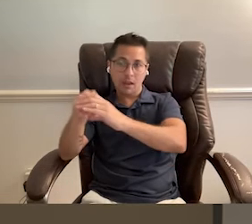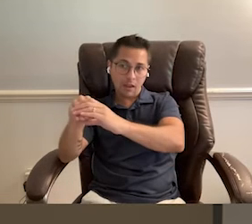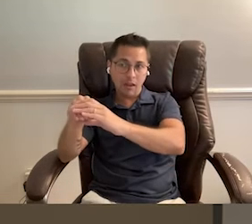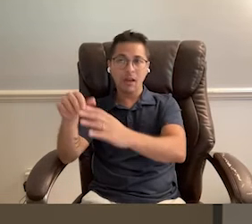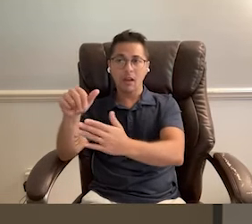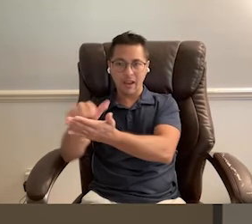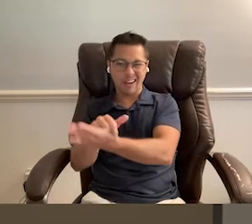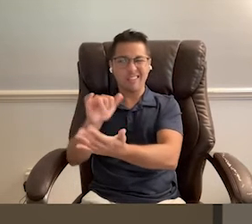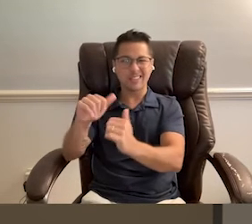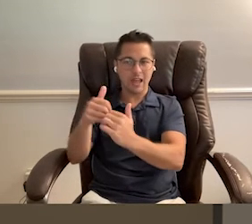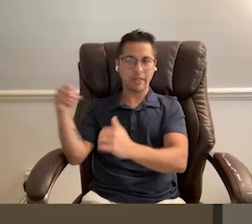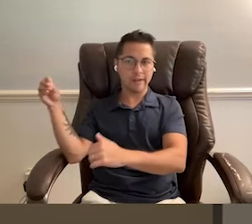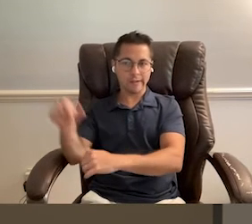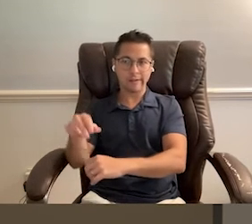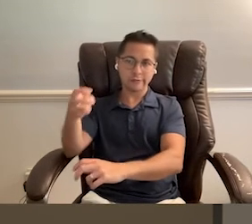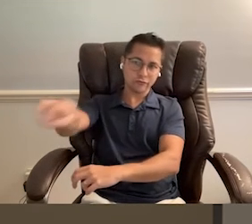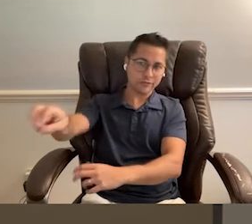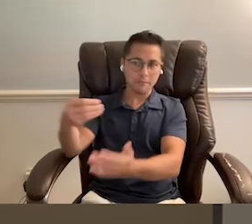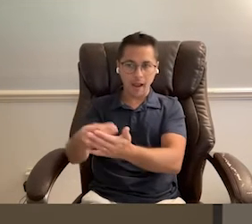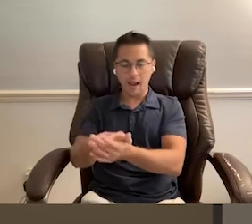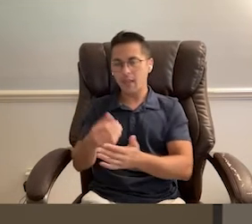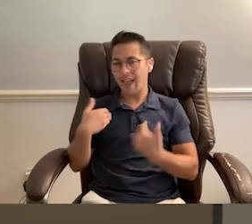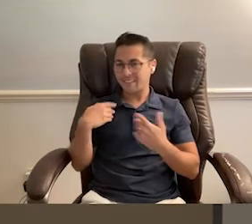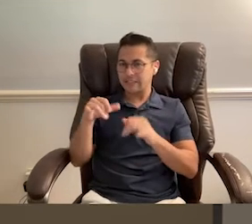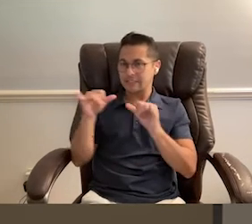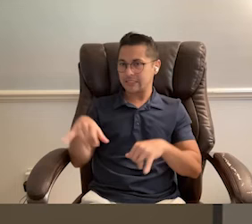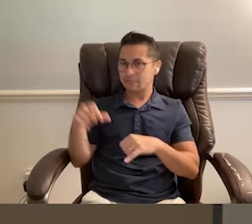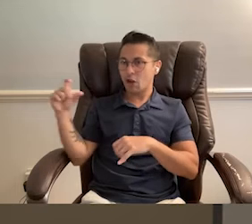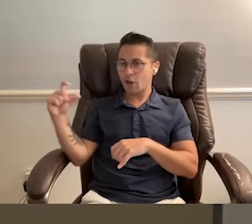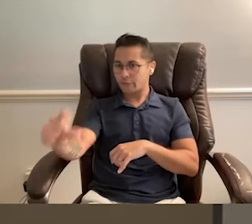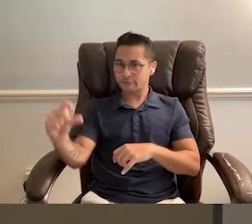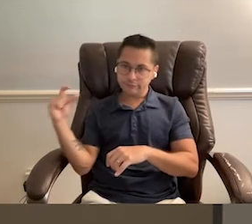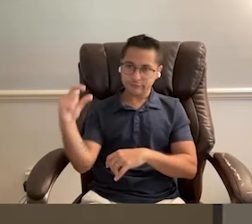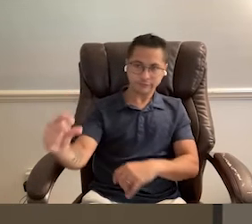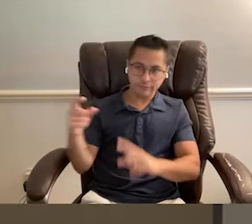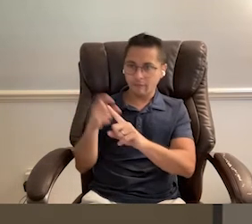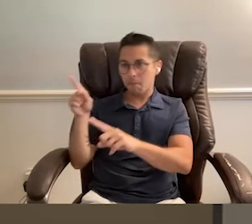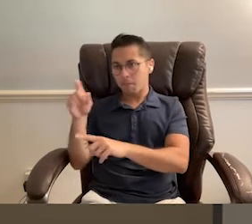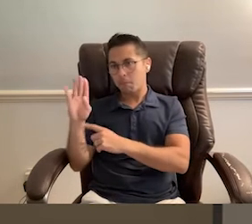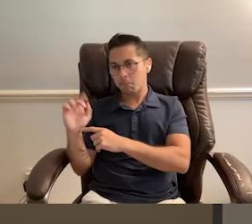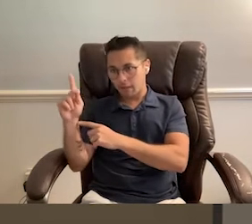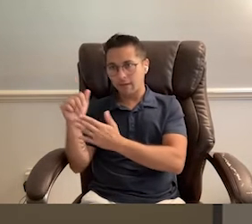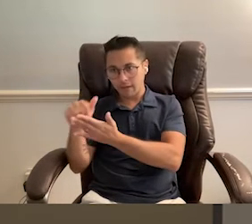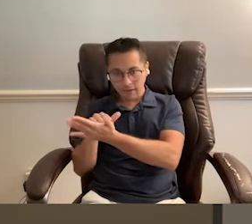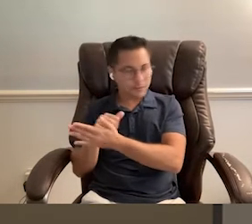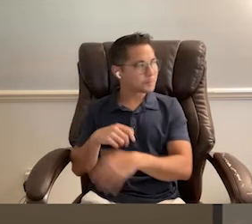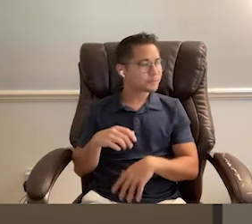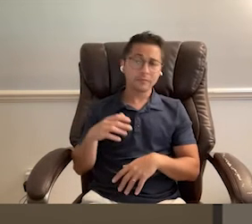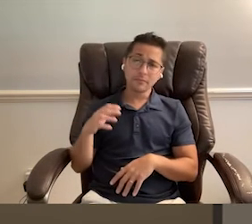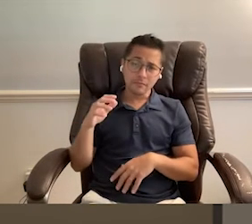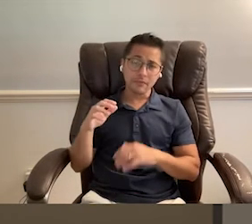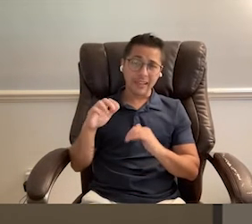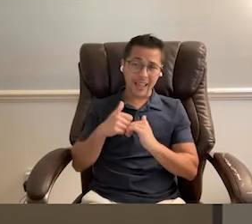They set up a systematic contribution from that connected bank account. So that's usually people put money in the account, and then when somebody